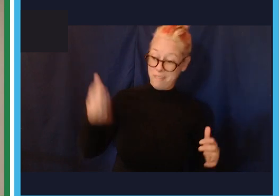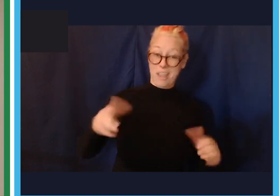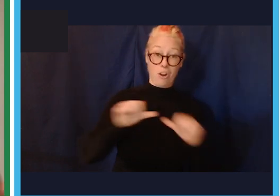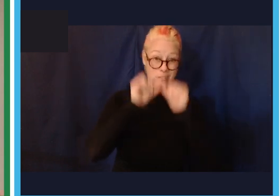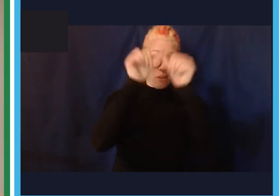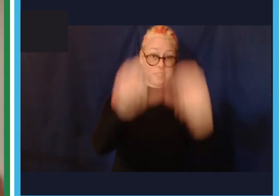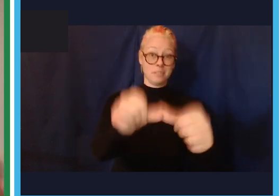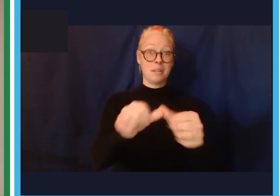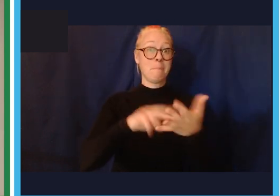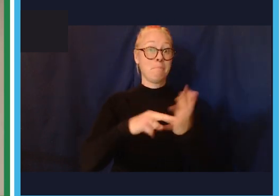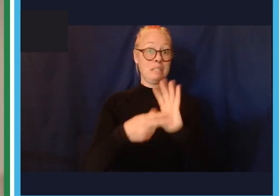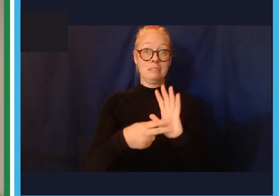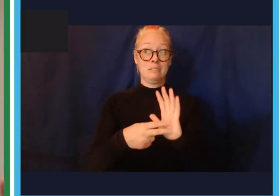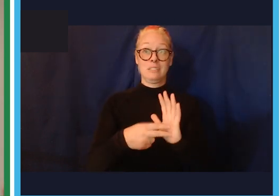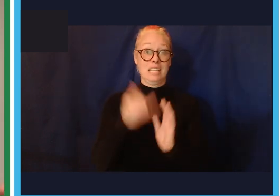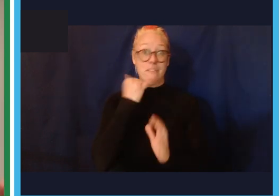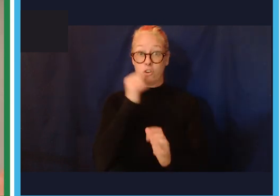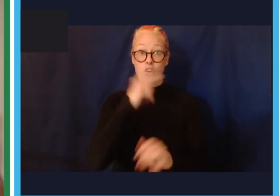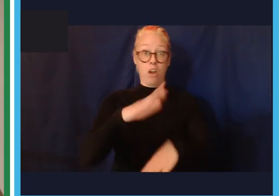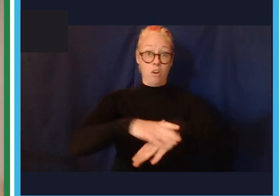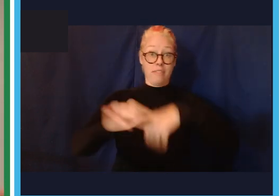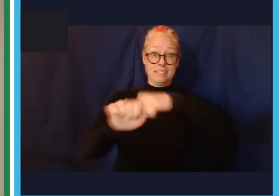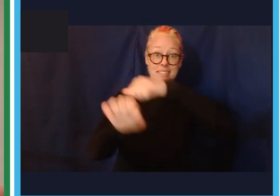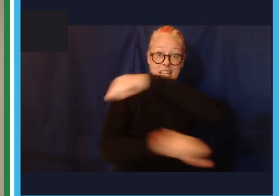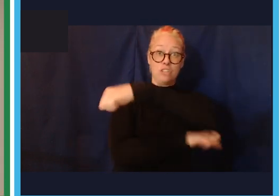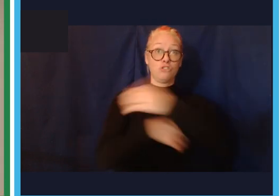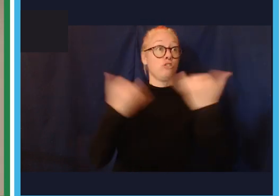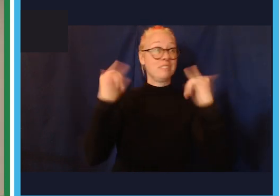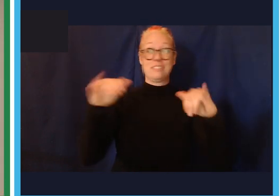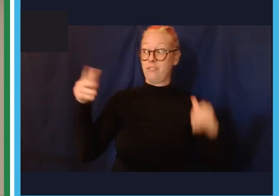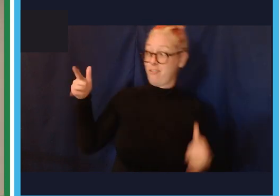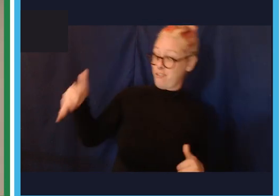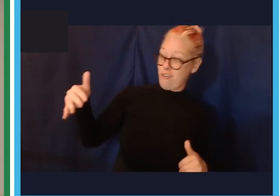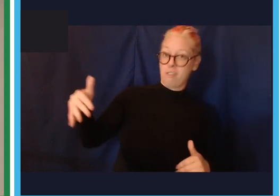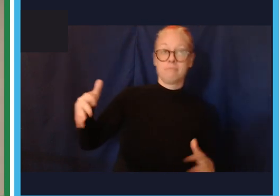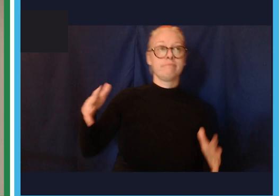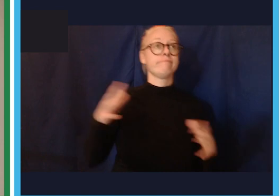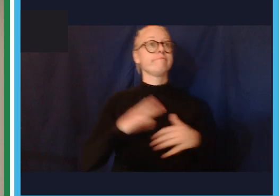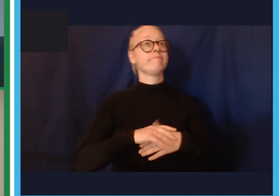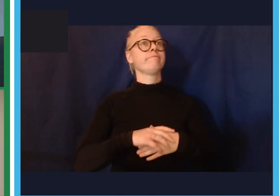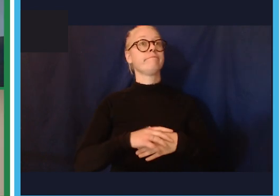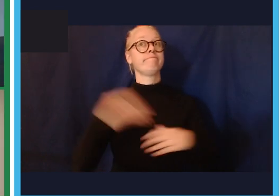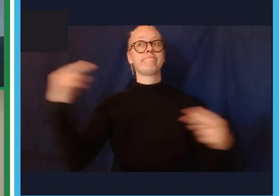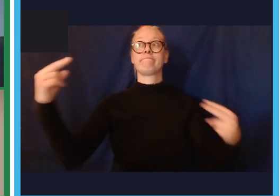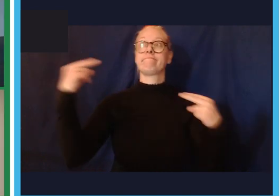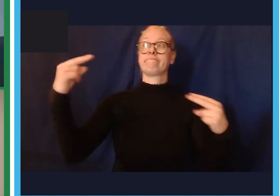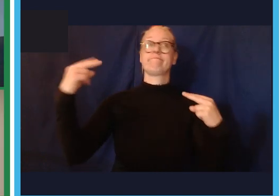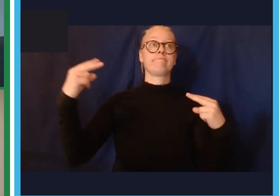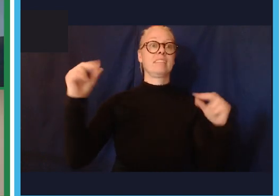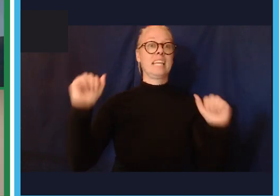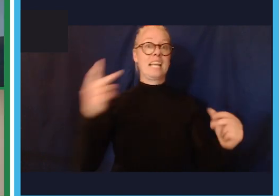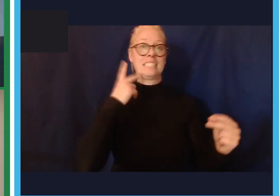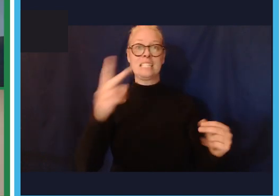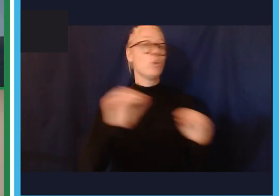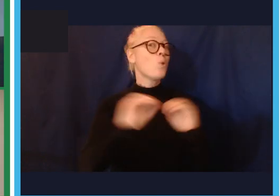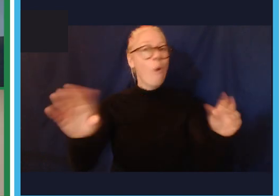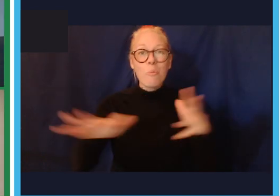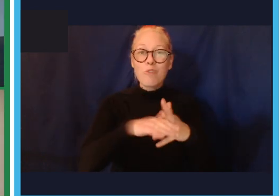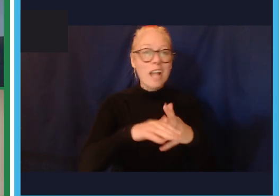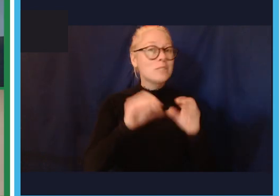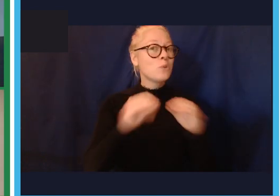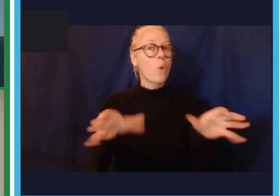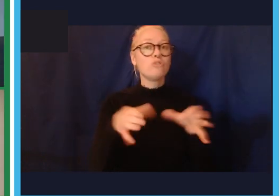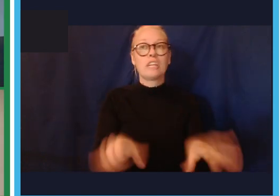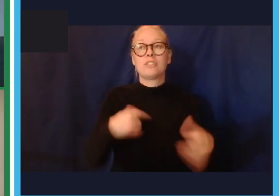like get any ticks out. I'd have to hold everything in for like a solid 70 minutes every time we're doing this show. And I learned